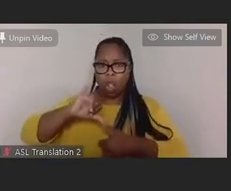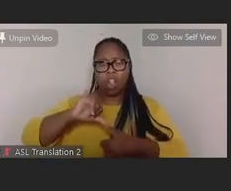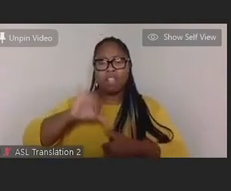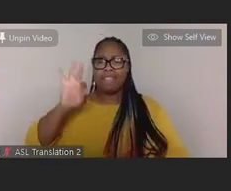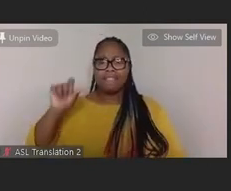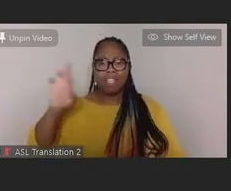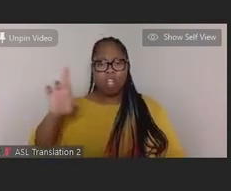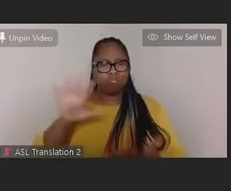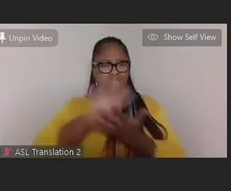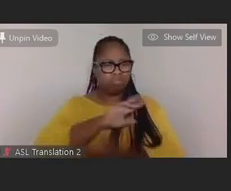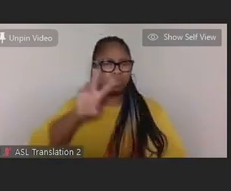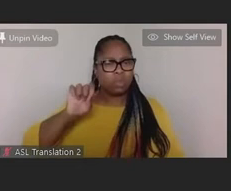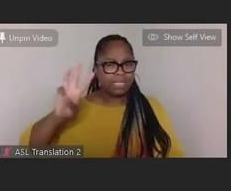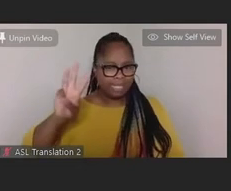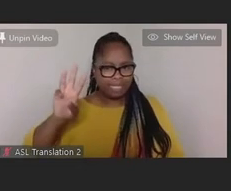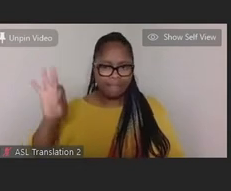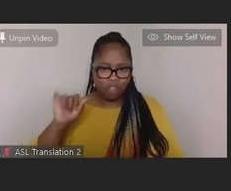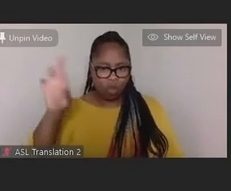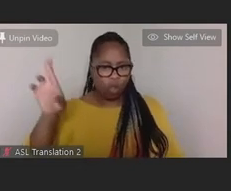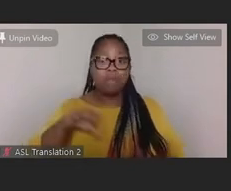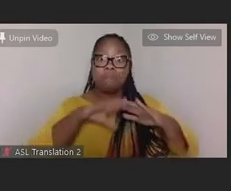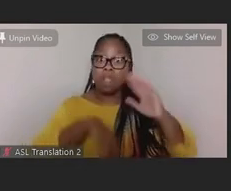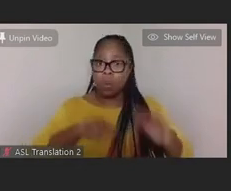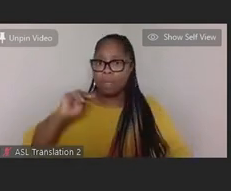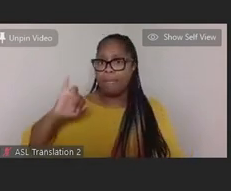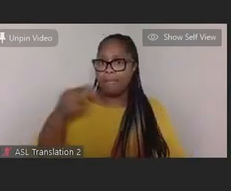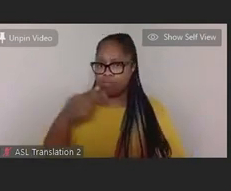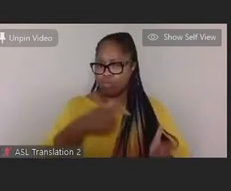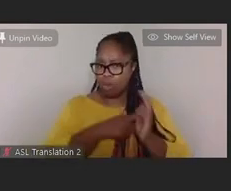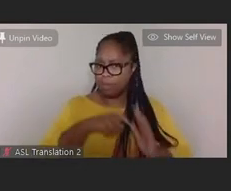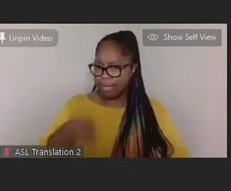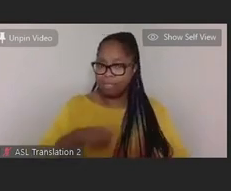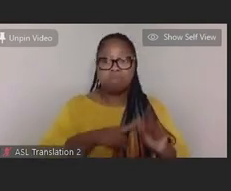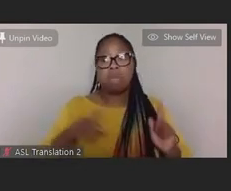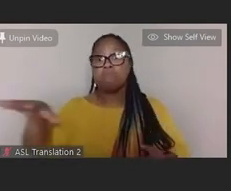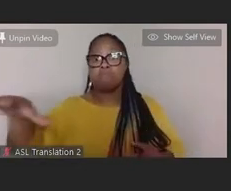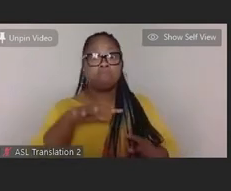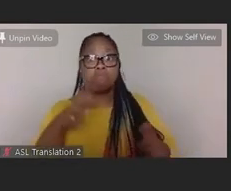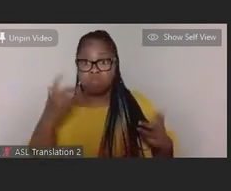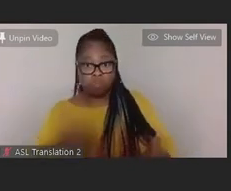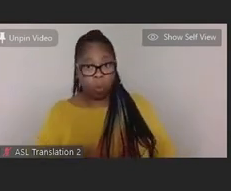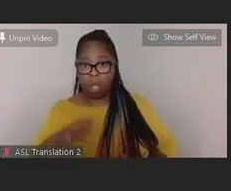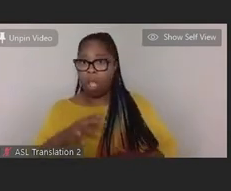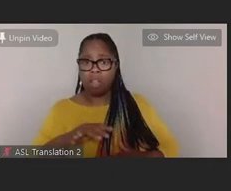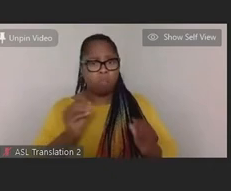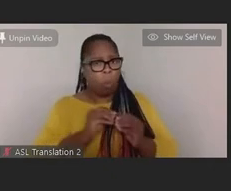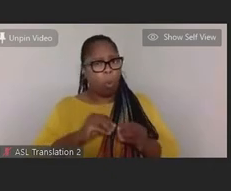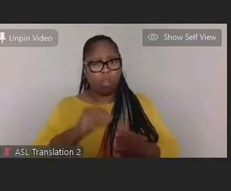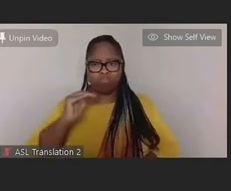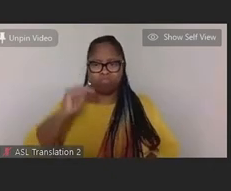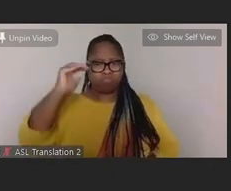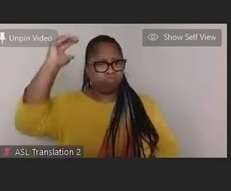FAR 2.6, yes, below the MIH requirement, but because nobody in the neighborhood wanted the building taller. And I think